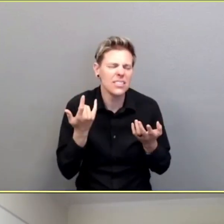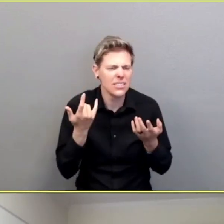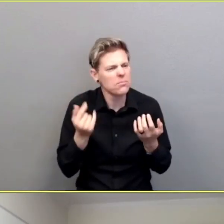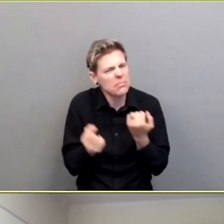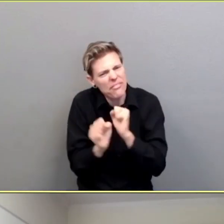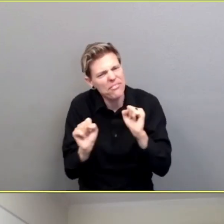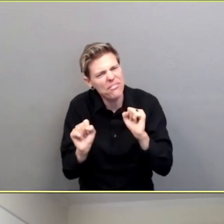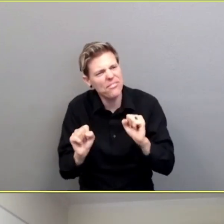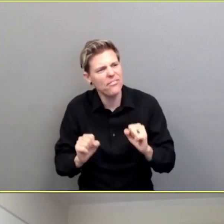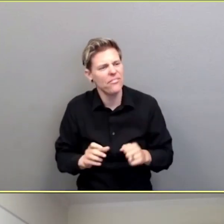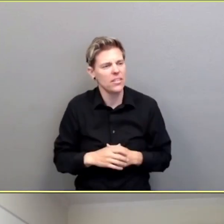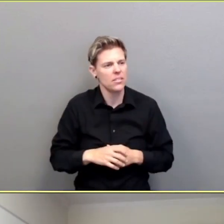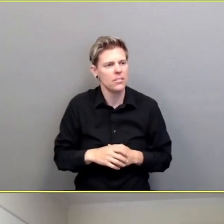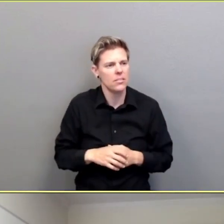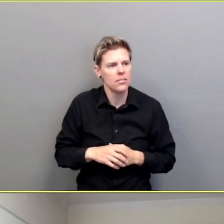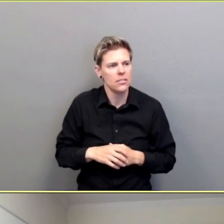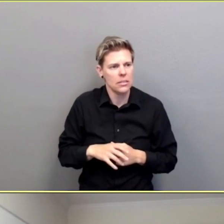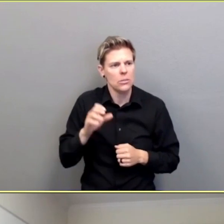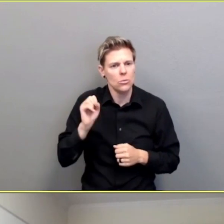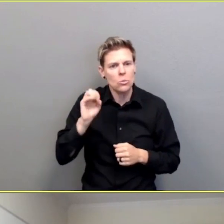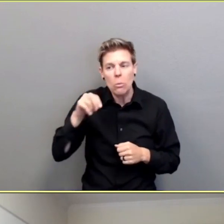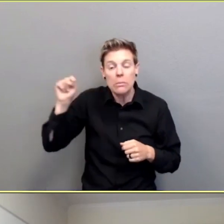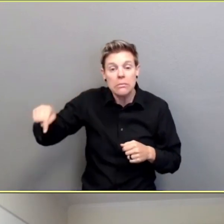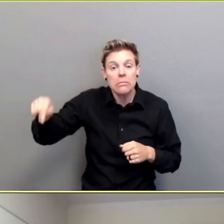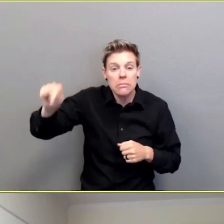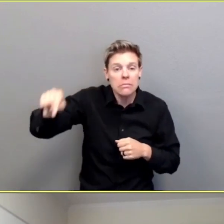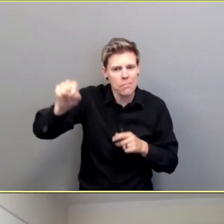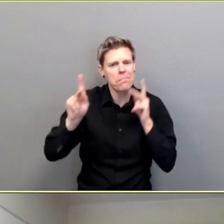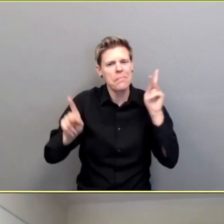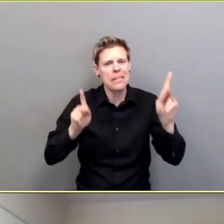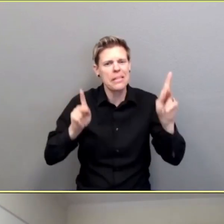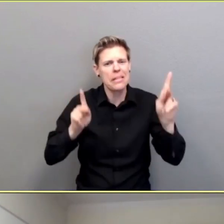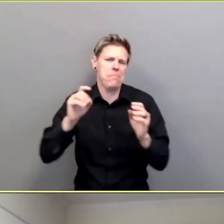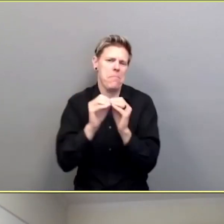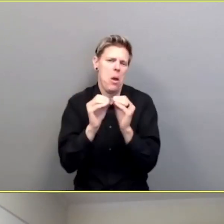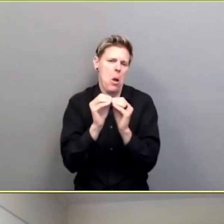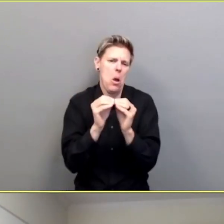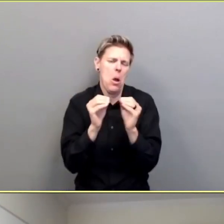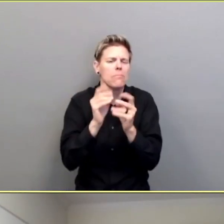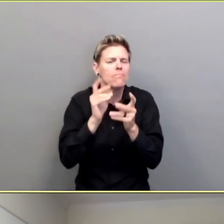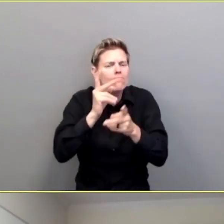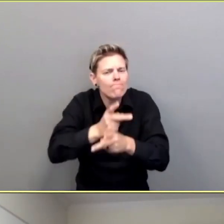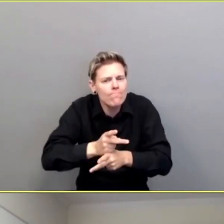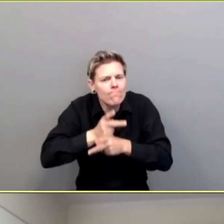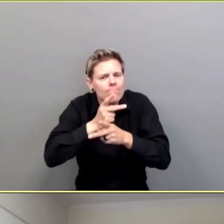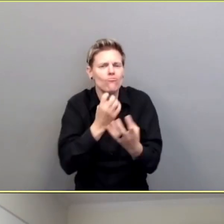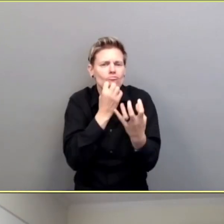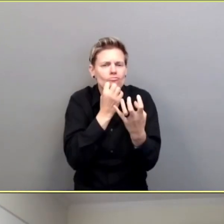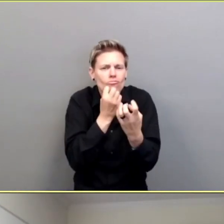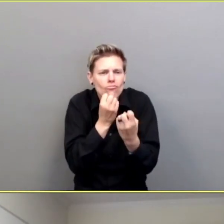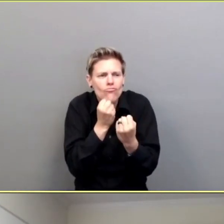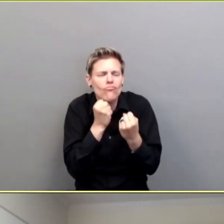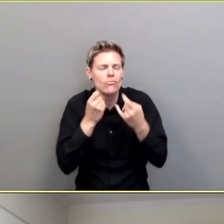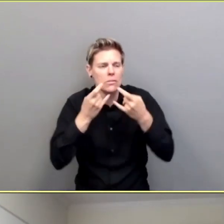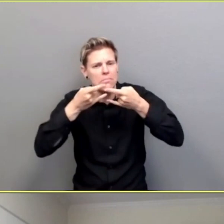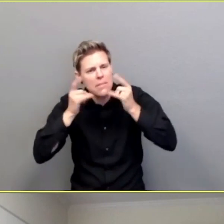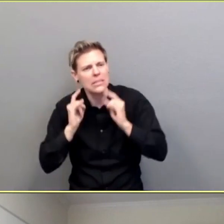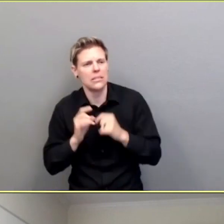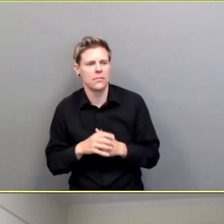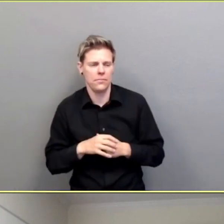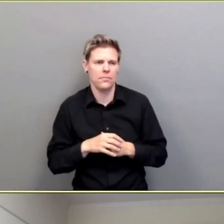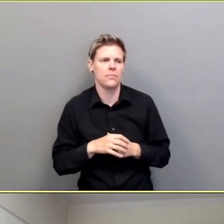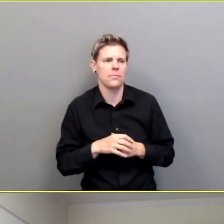now, given the high levels of community transmission. And I think masking when you're in public around a large group of